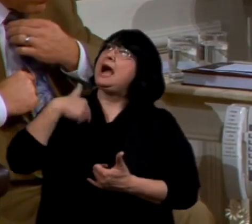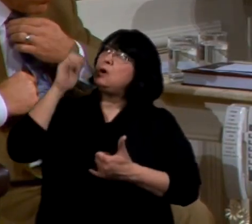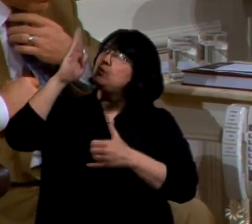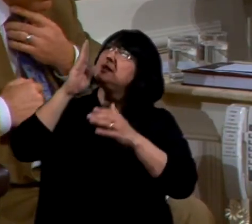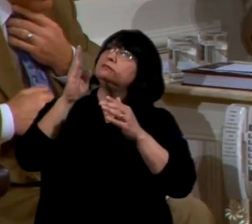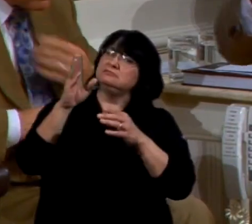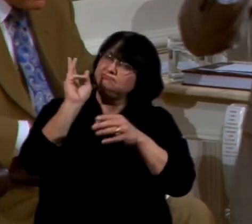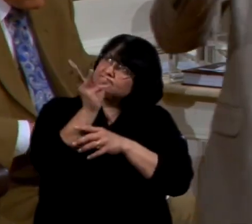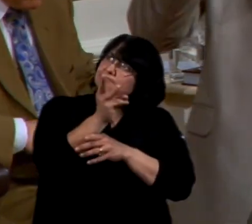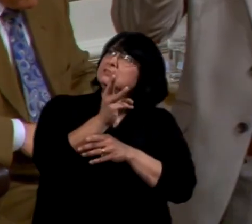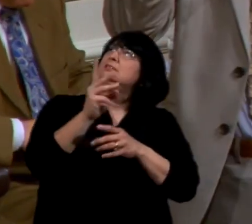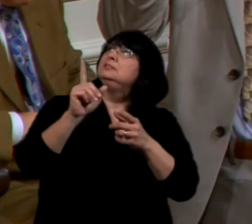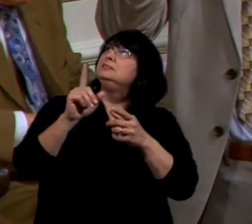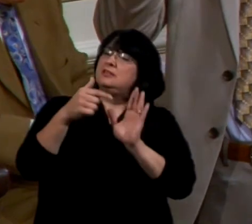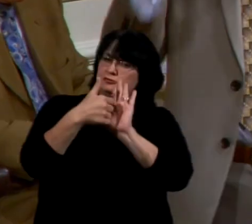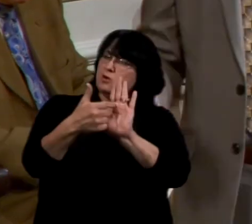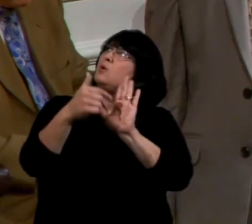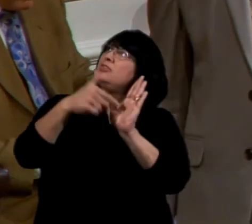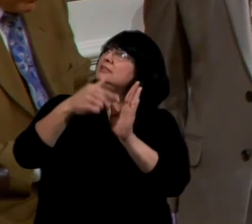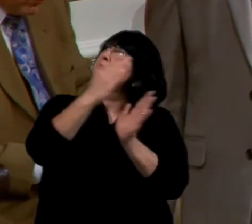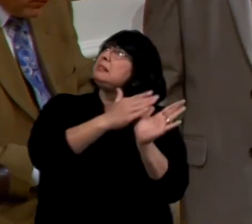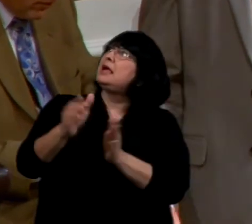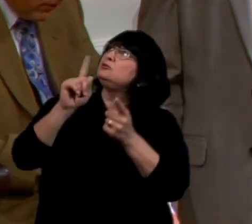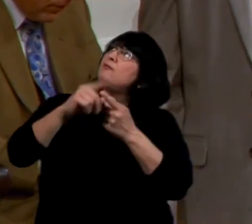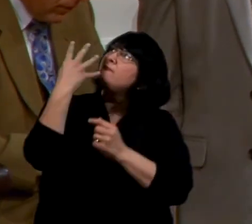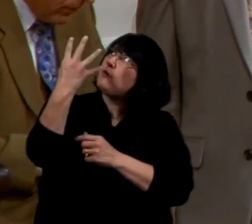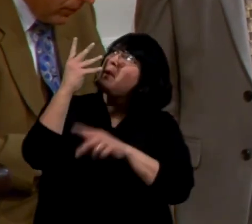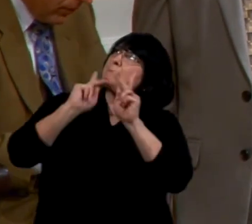plan to 4 people.